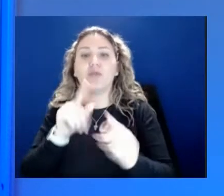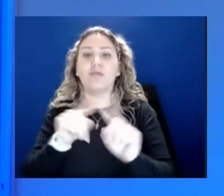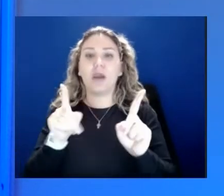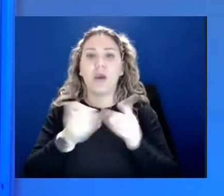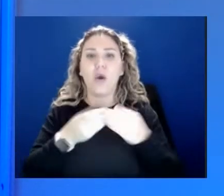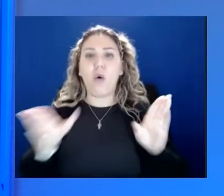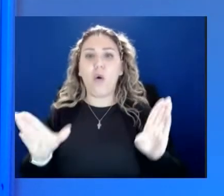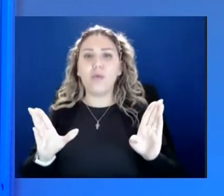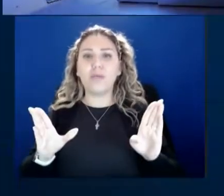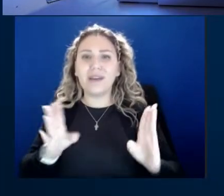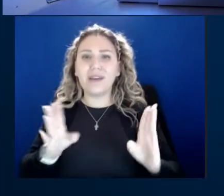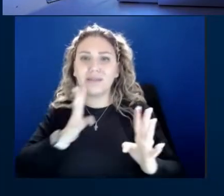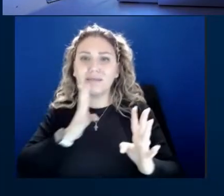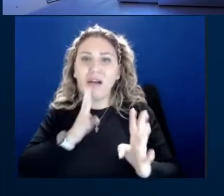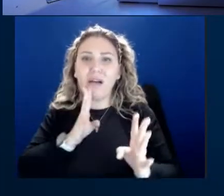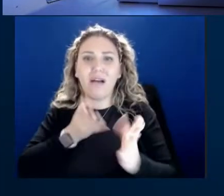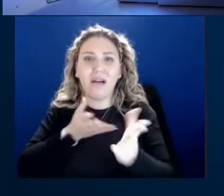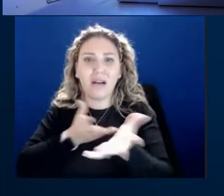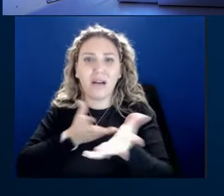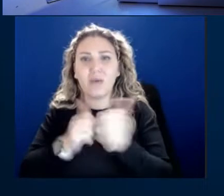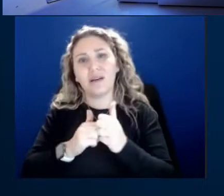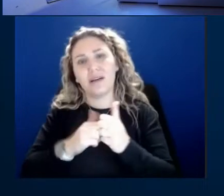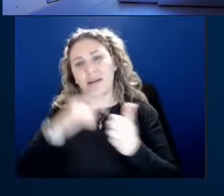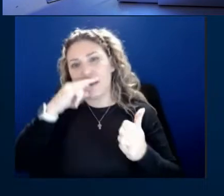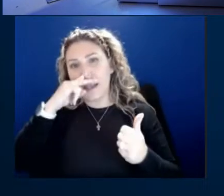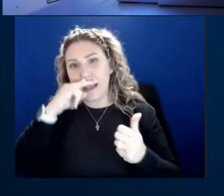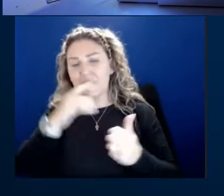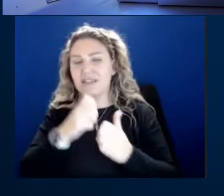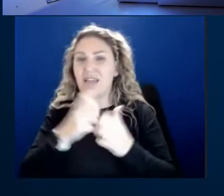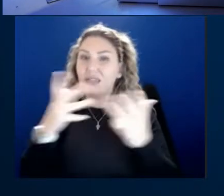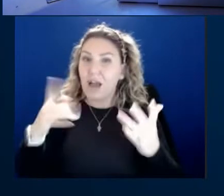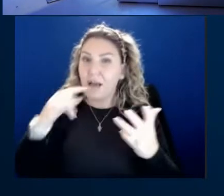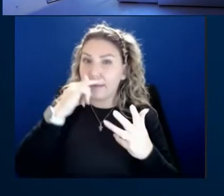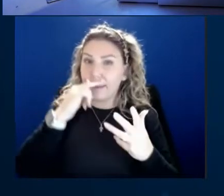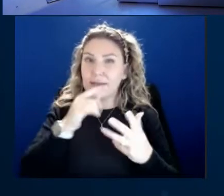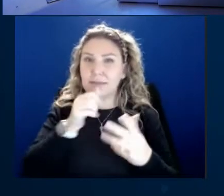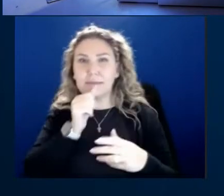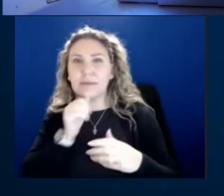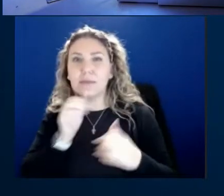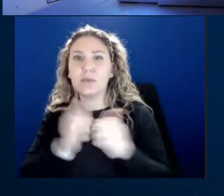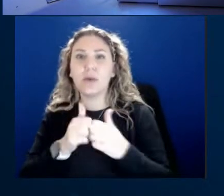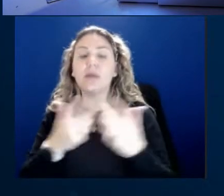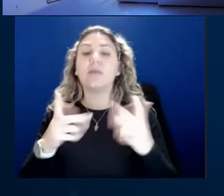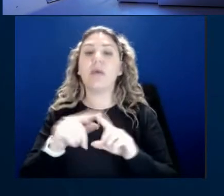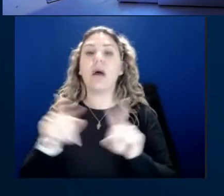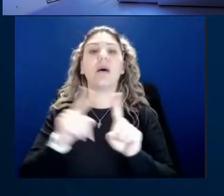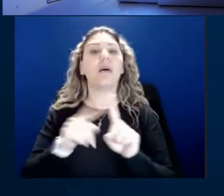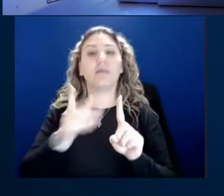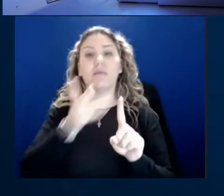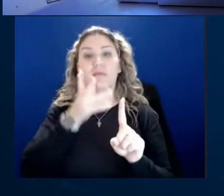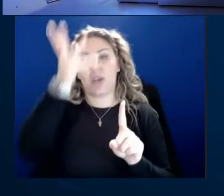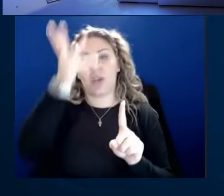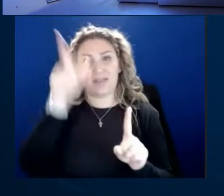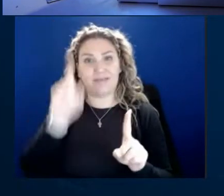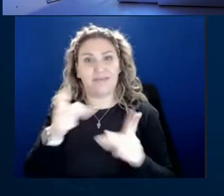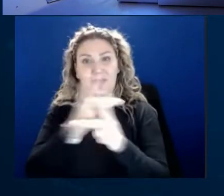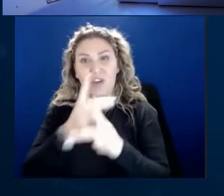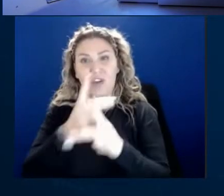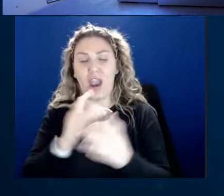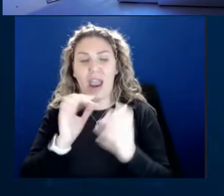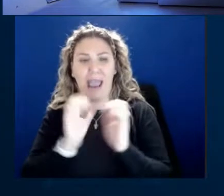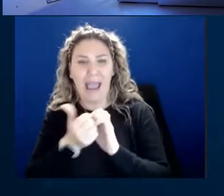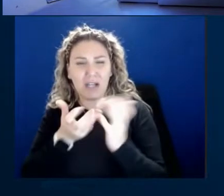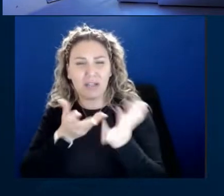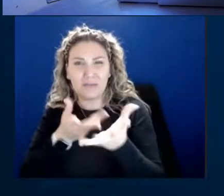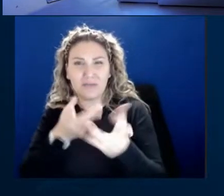kiddos. I was going to say, it's a lot for kids to deal with, but it's now the parent has to figure out new things to navigate and new skills on how to